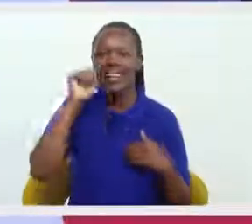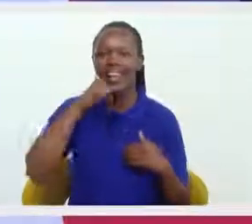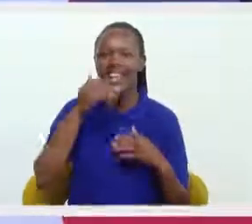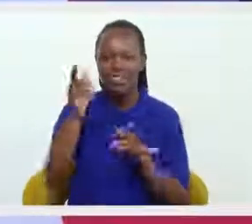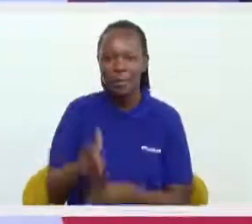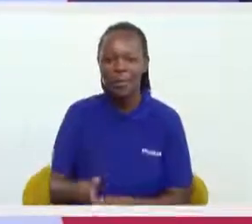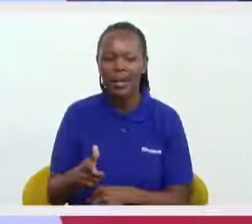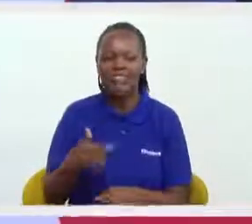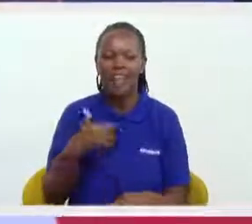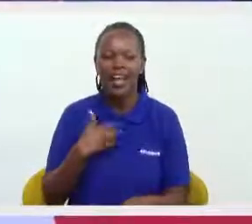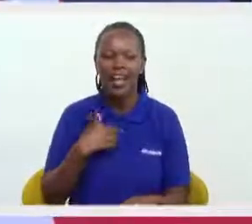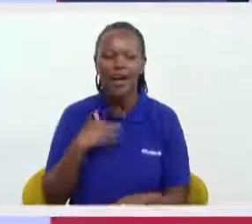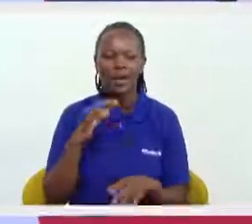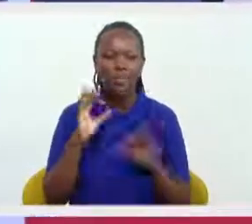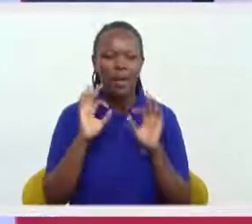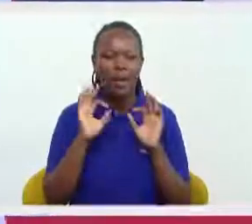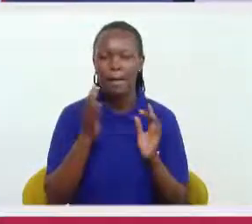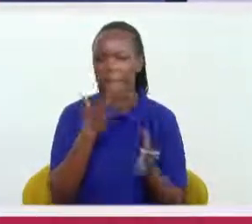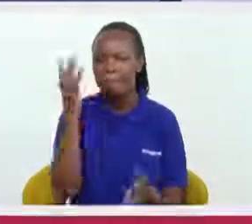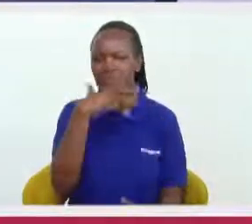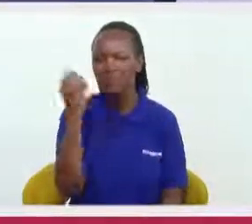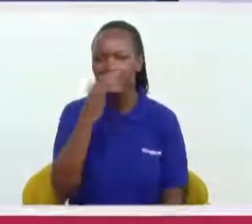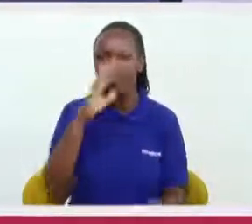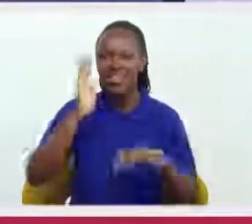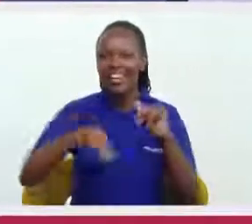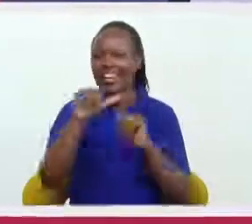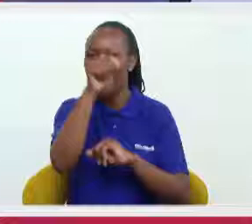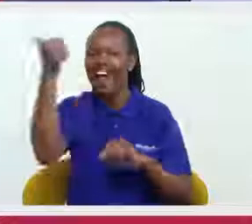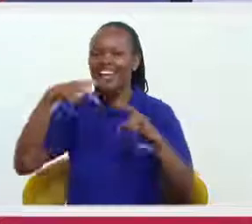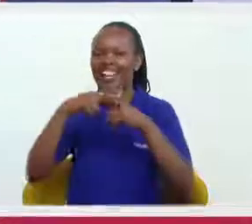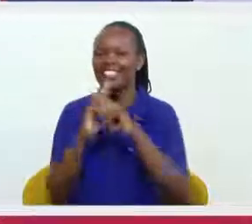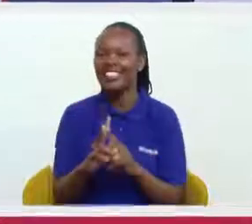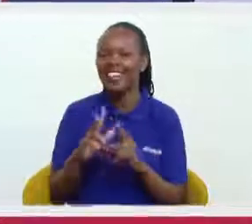way fancier than any engineer has ever been, I think.